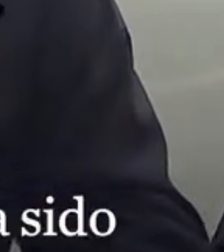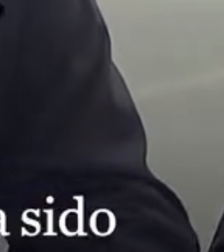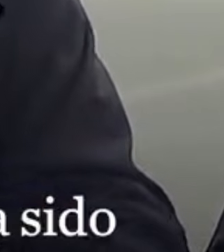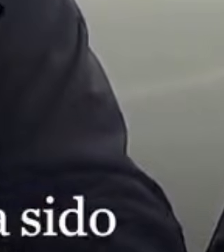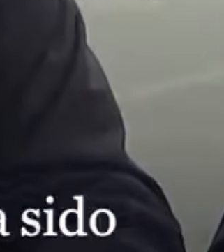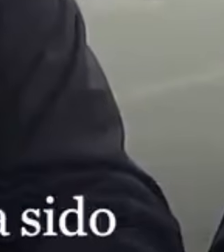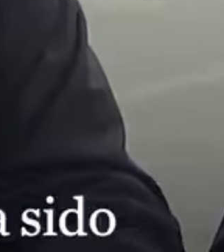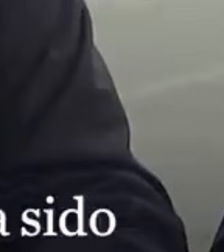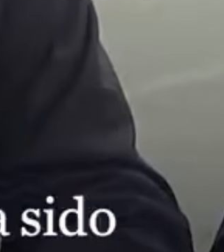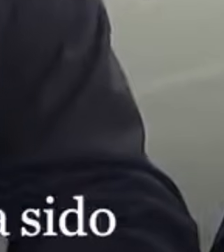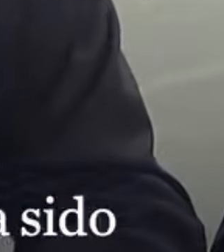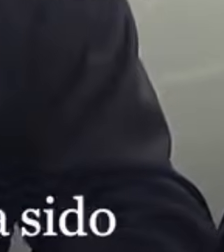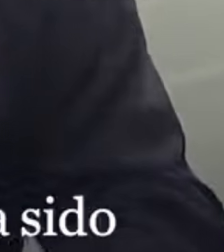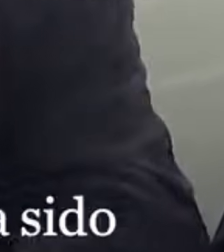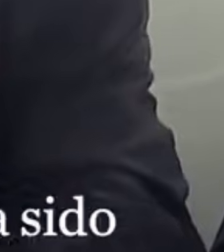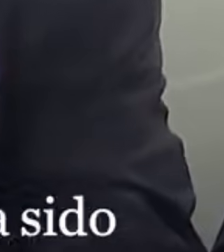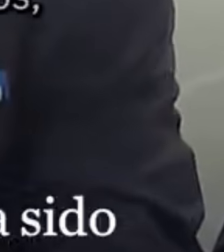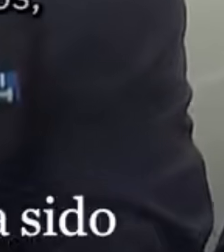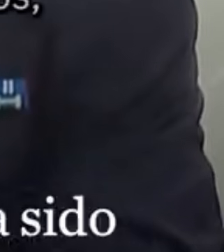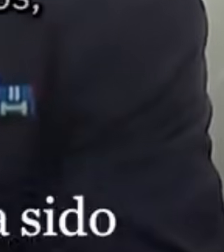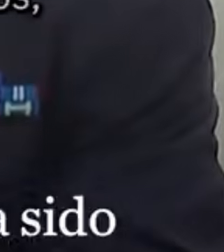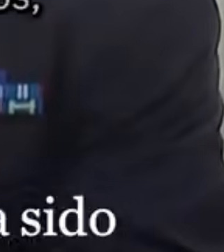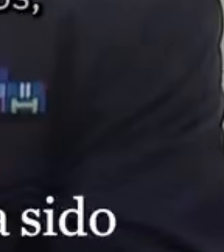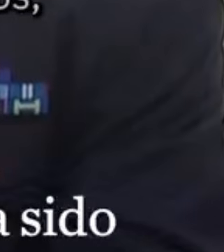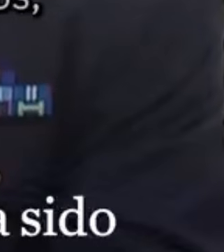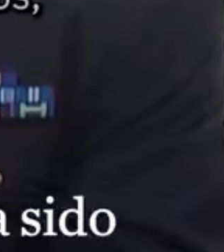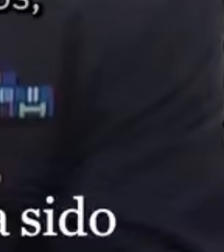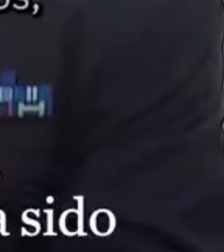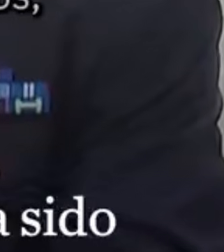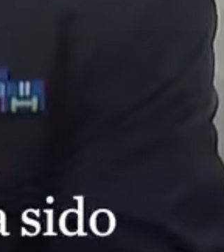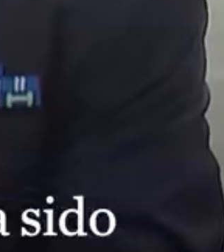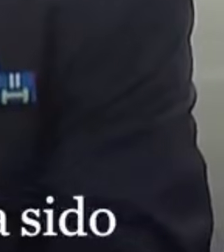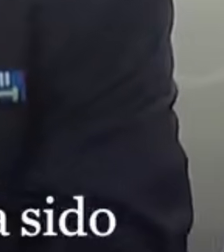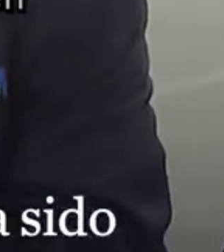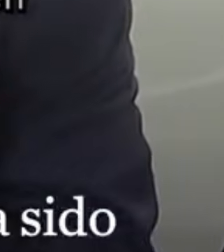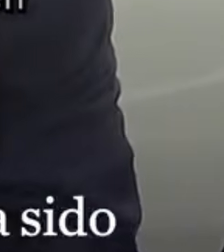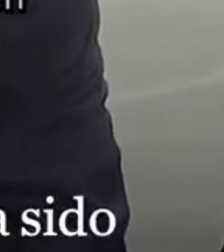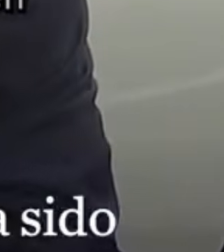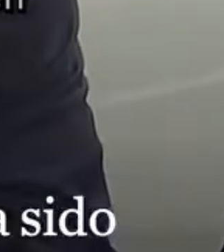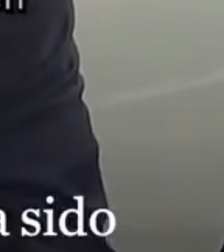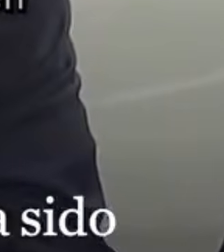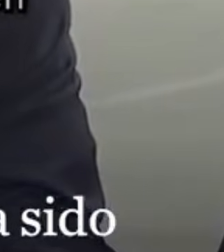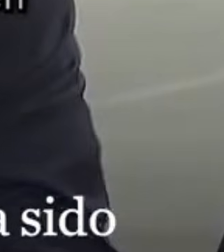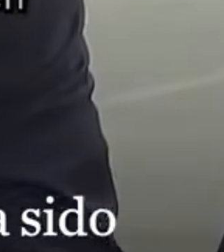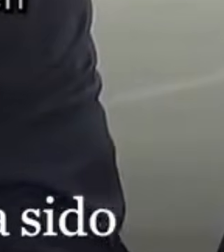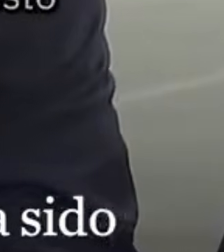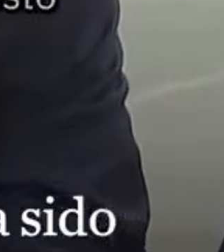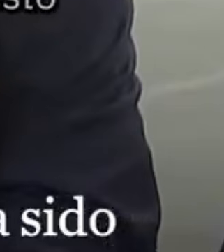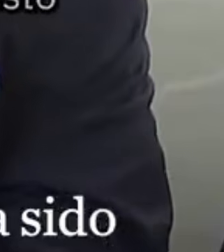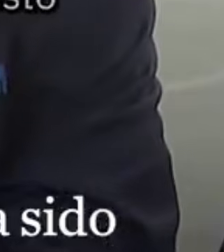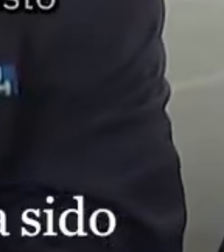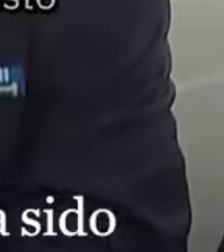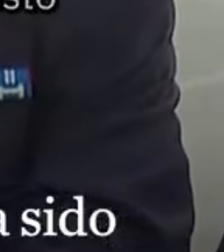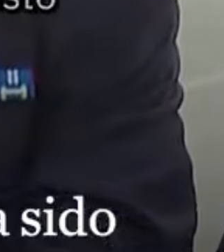women from the FBI, the Royal Canadian Mounted Police, the U.S. Department of Justice, Los Angeles Police Force, and all the U.S.